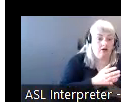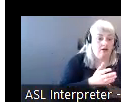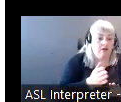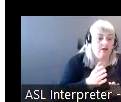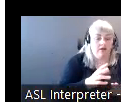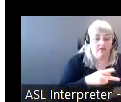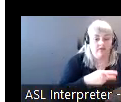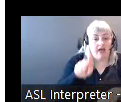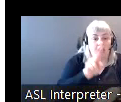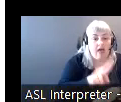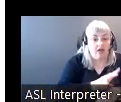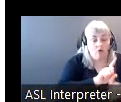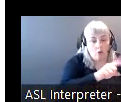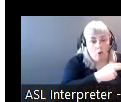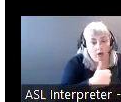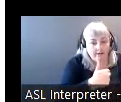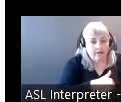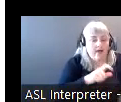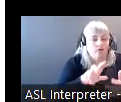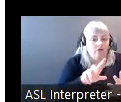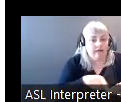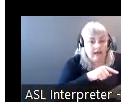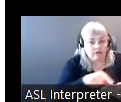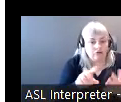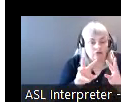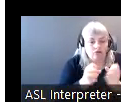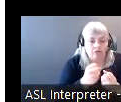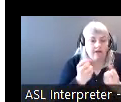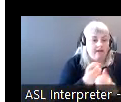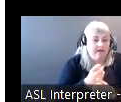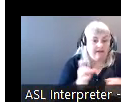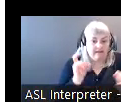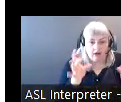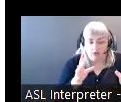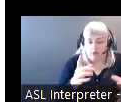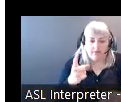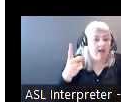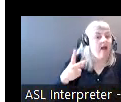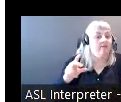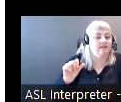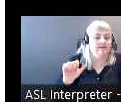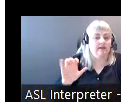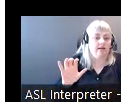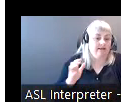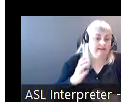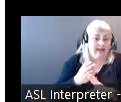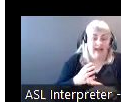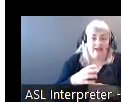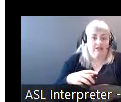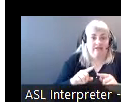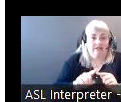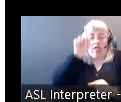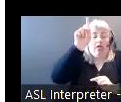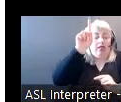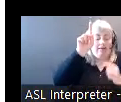this workshop, everything's terrible, oh my gosh, like literally in half a second out of my window. And